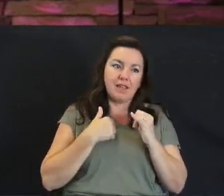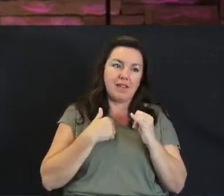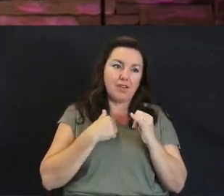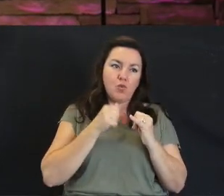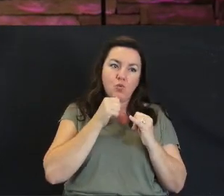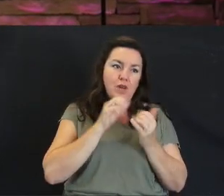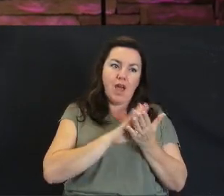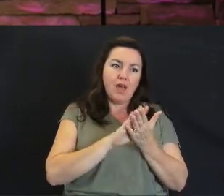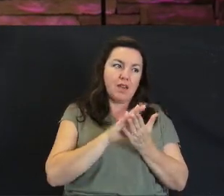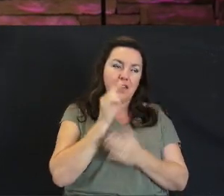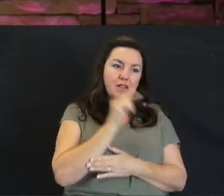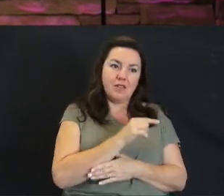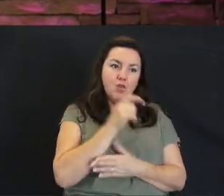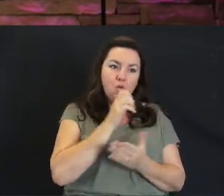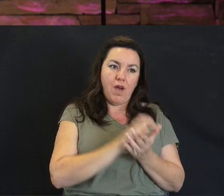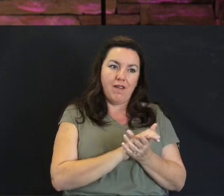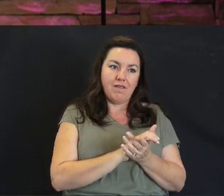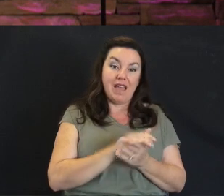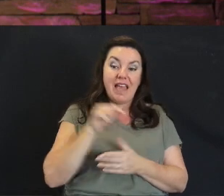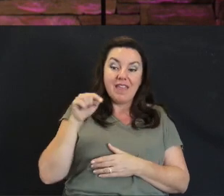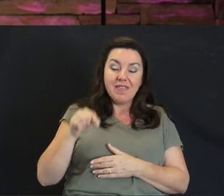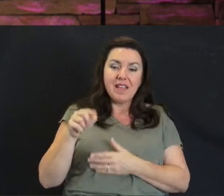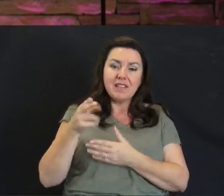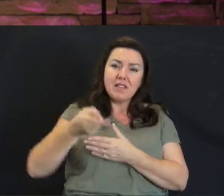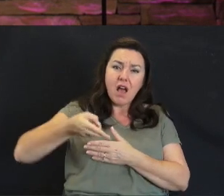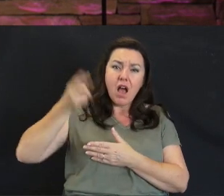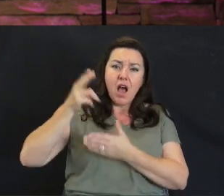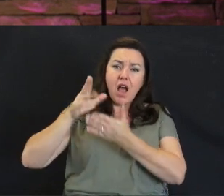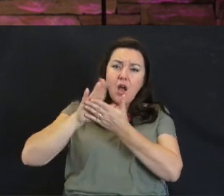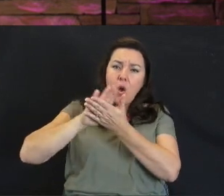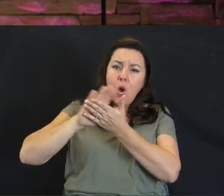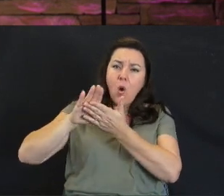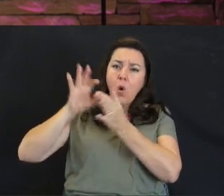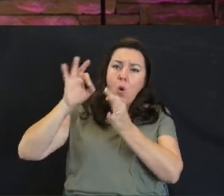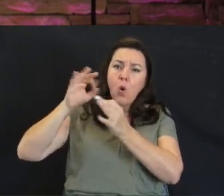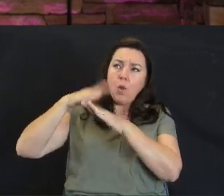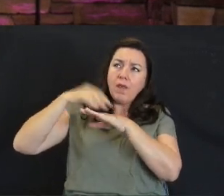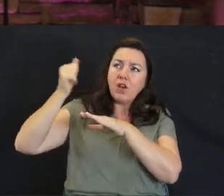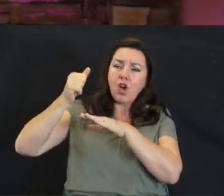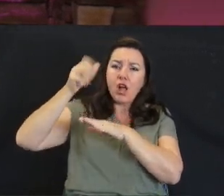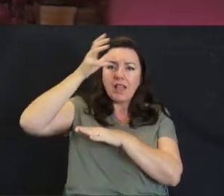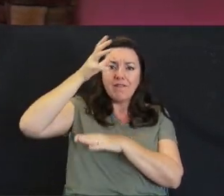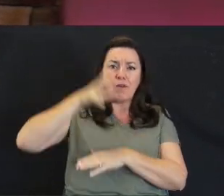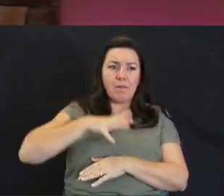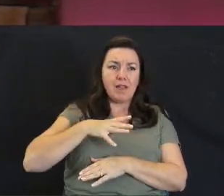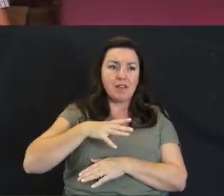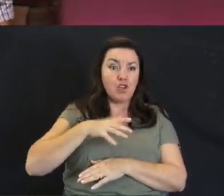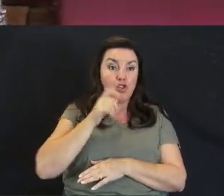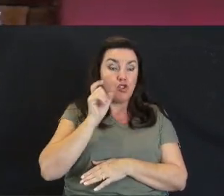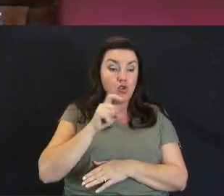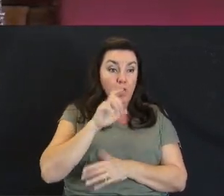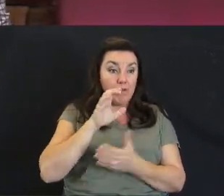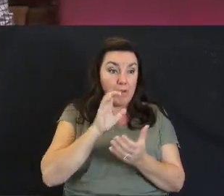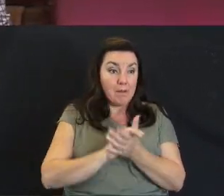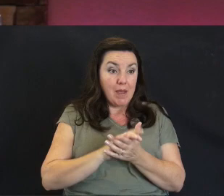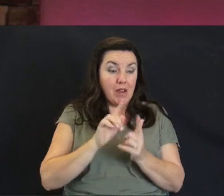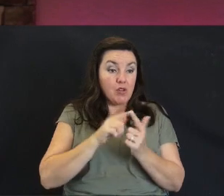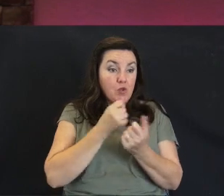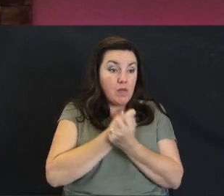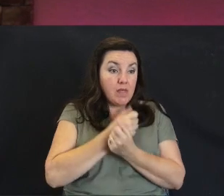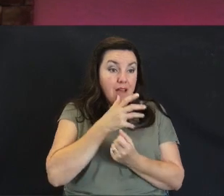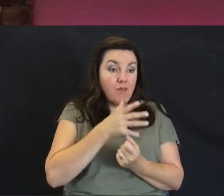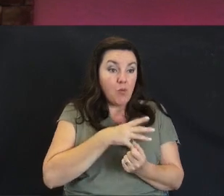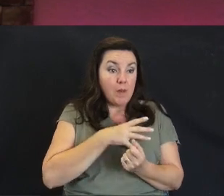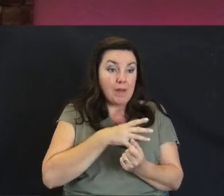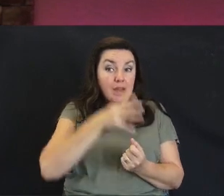This is The high and holy Calling Of every man And by the way You don't have to be married To love women this way